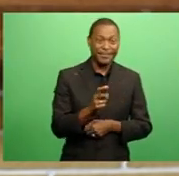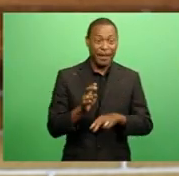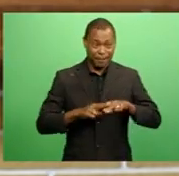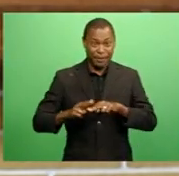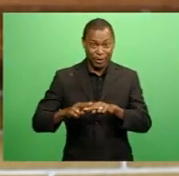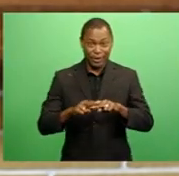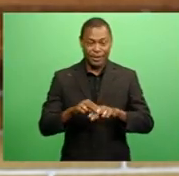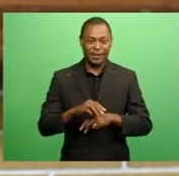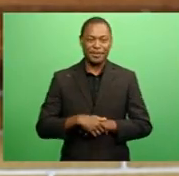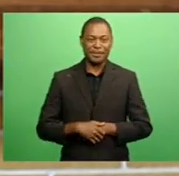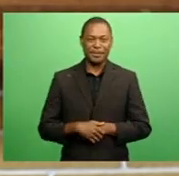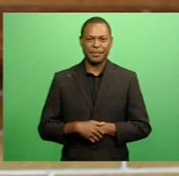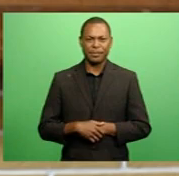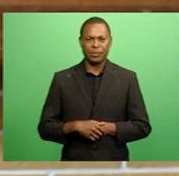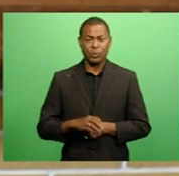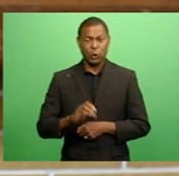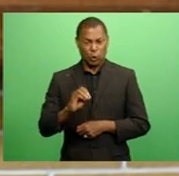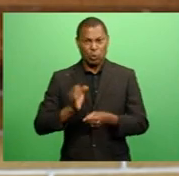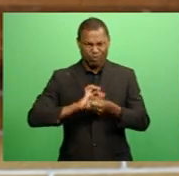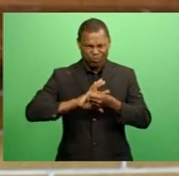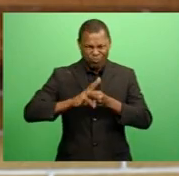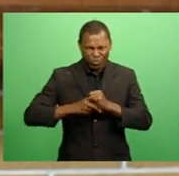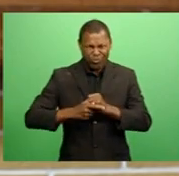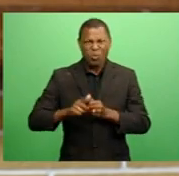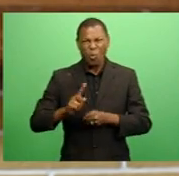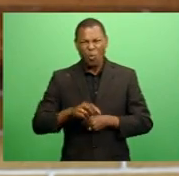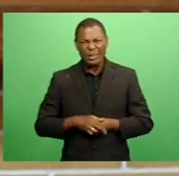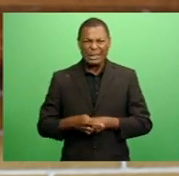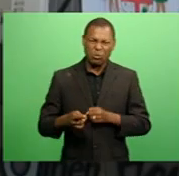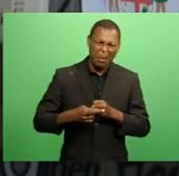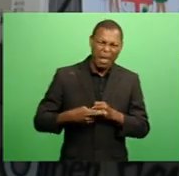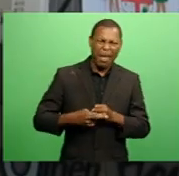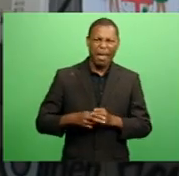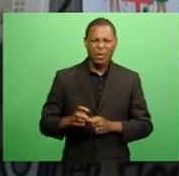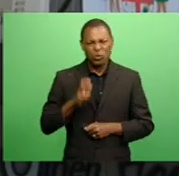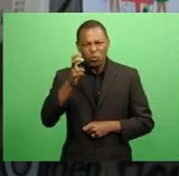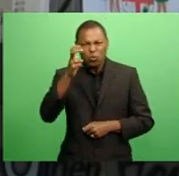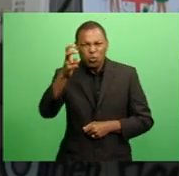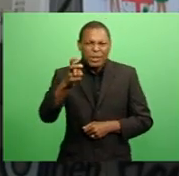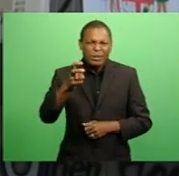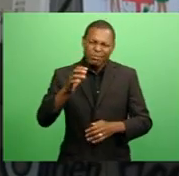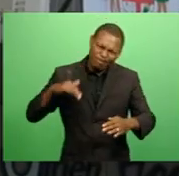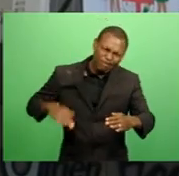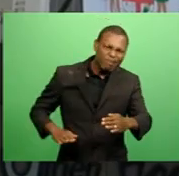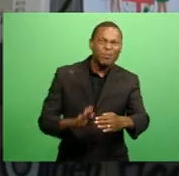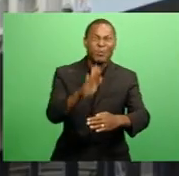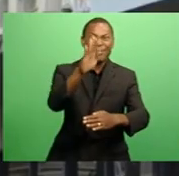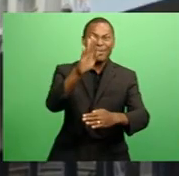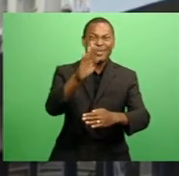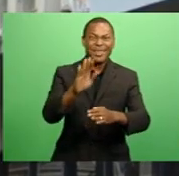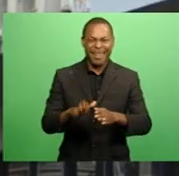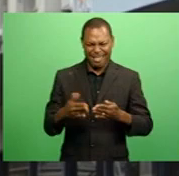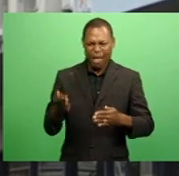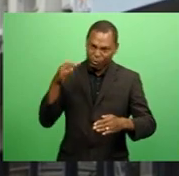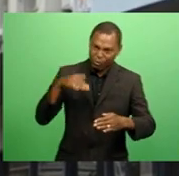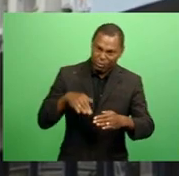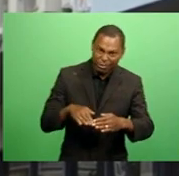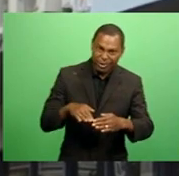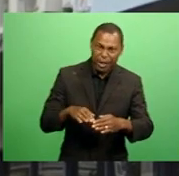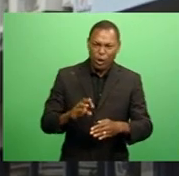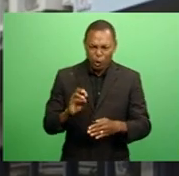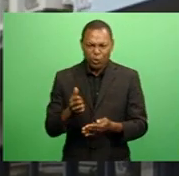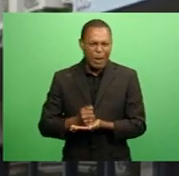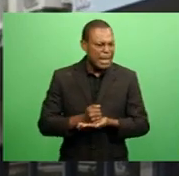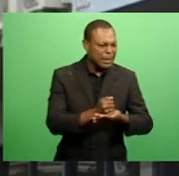if the pandemic gets fixed up and tourism gets back, we will get back and we'll get the usual support from the